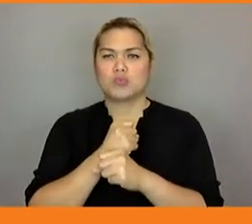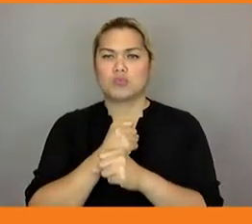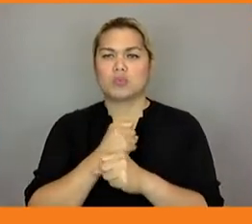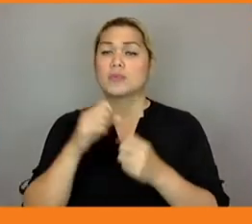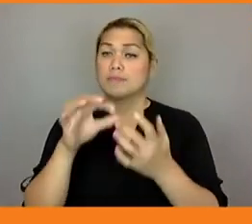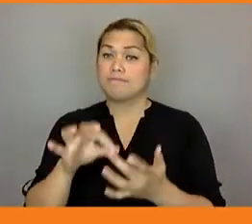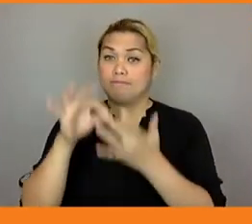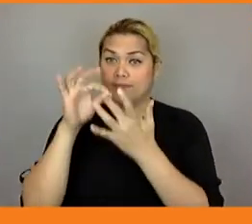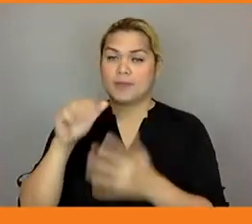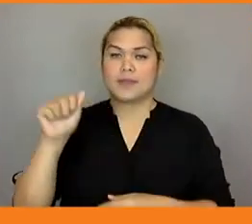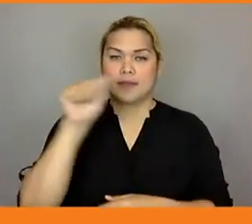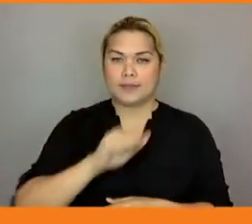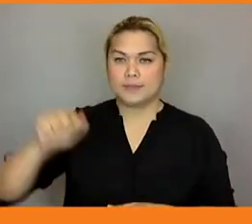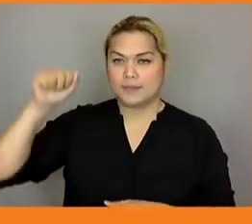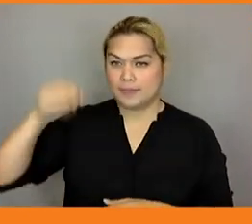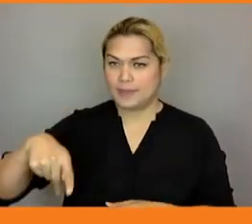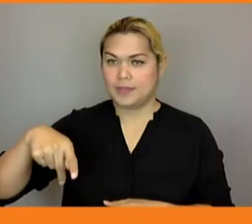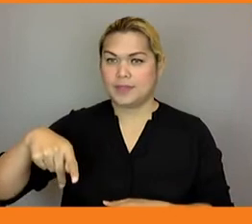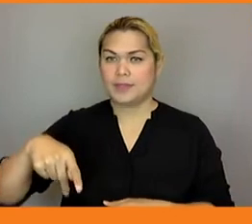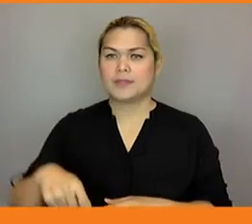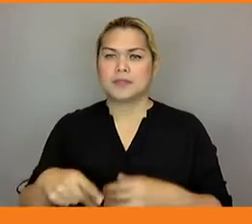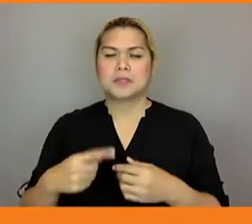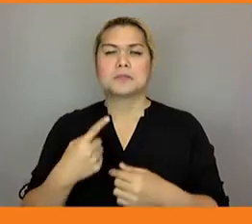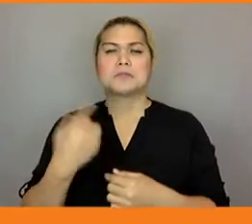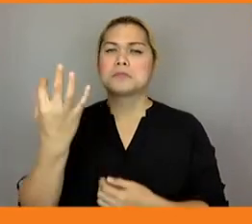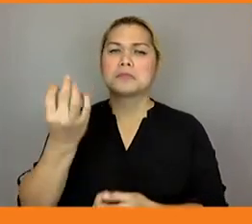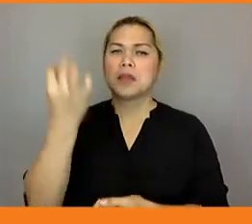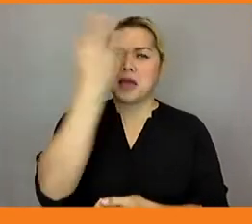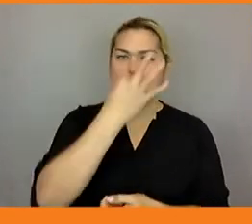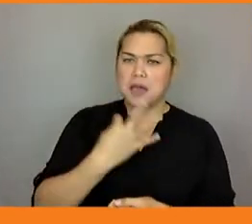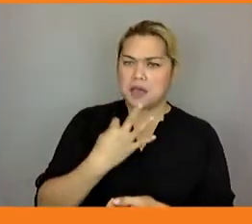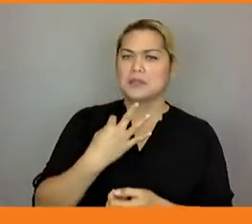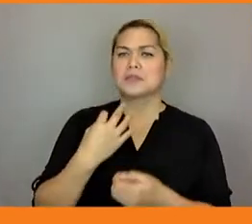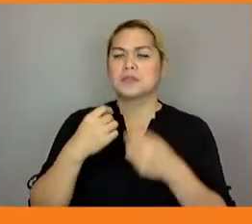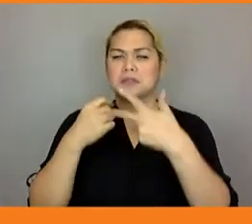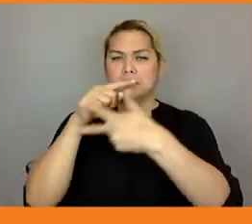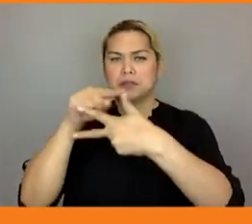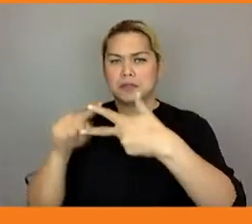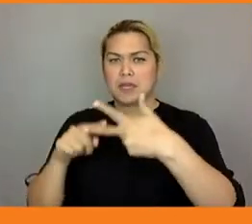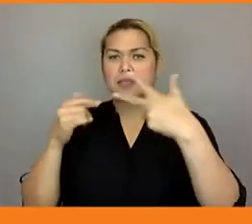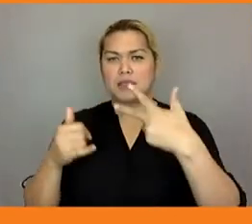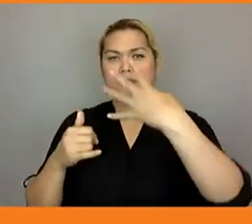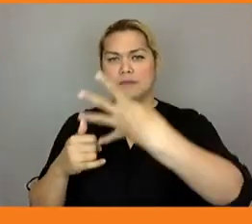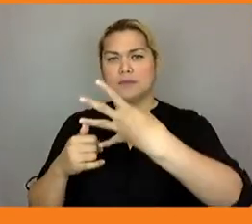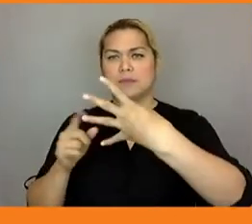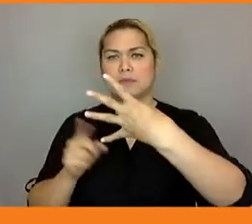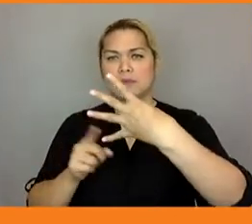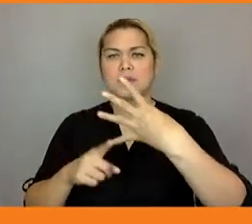listen to your idea. Last but not least, I would like to highlight the importance of a labor